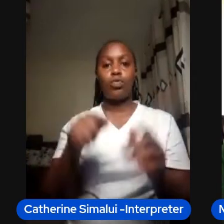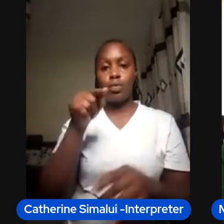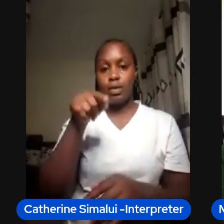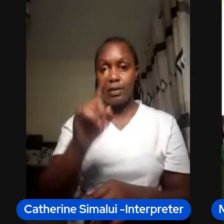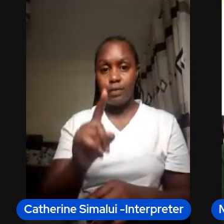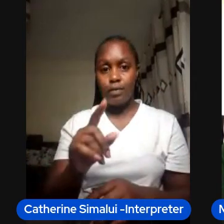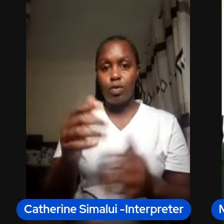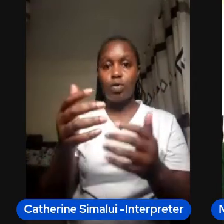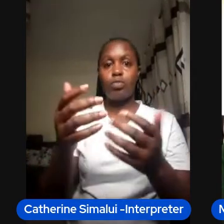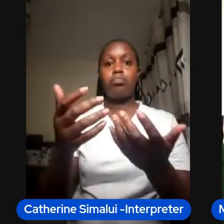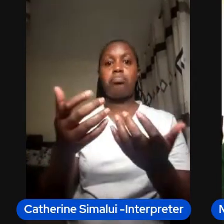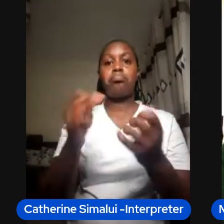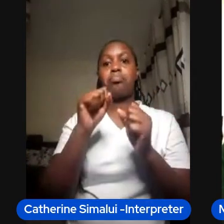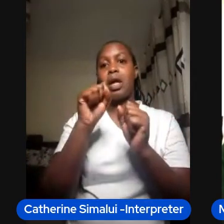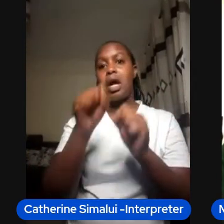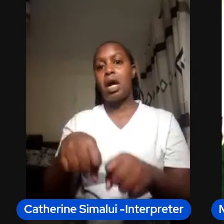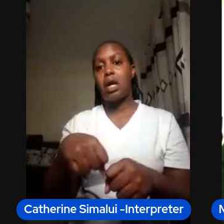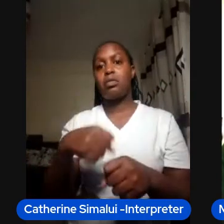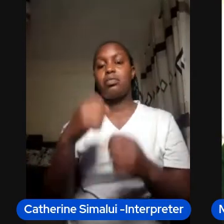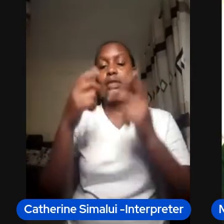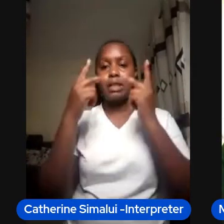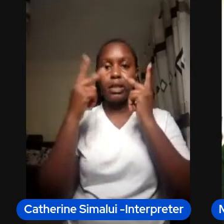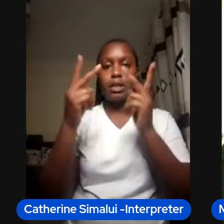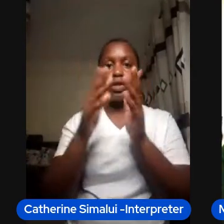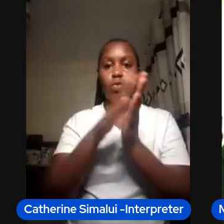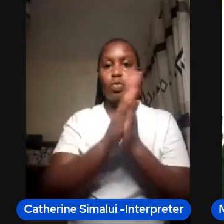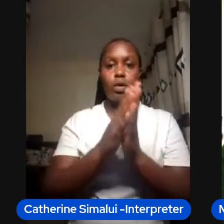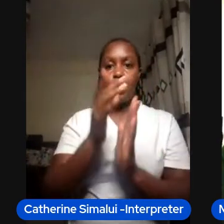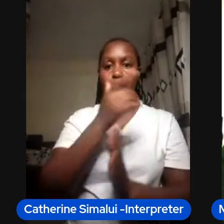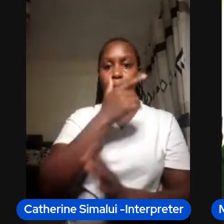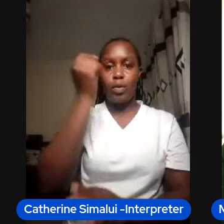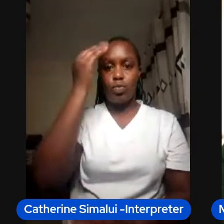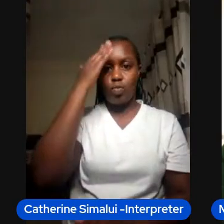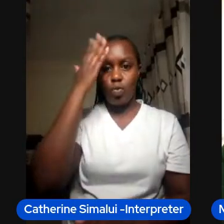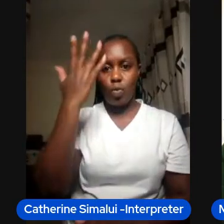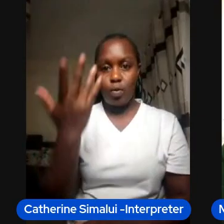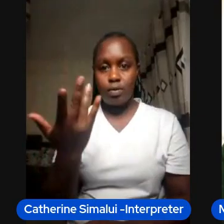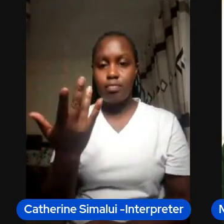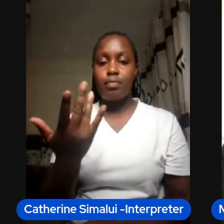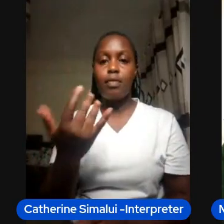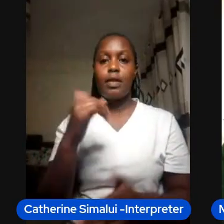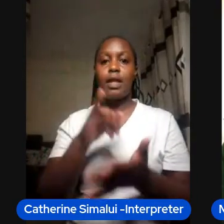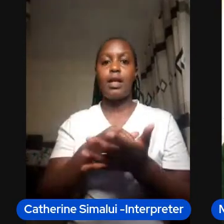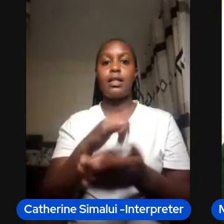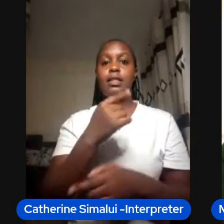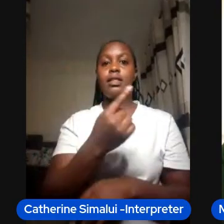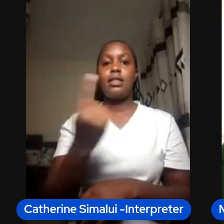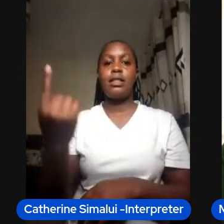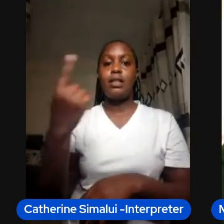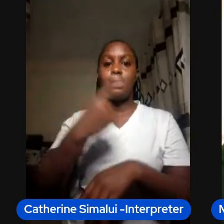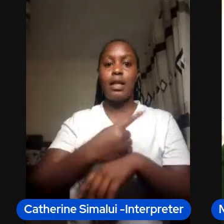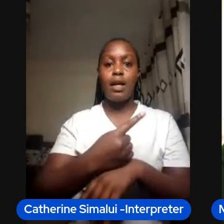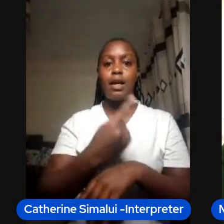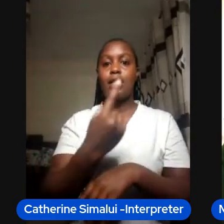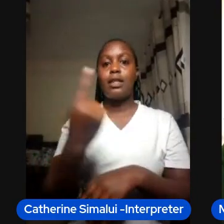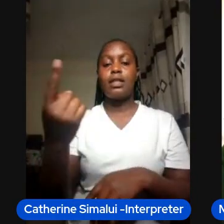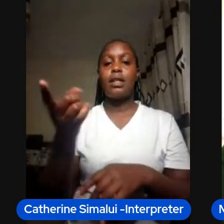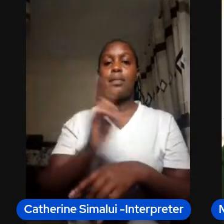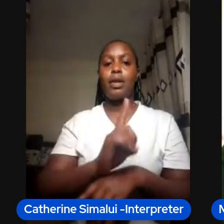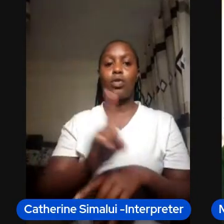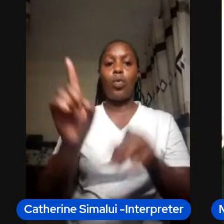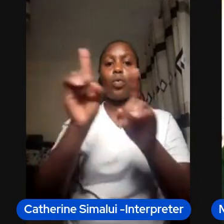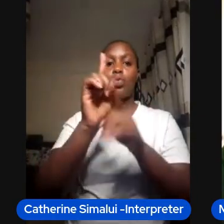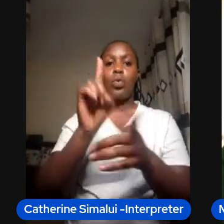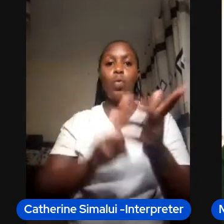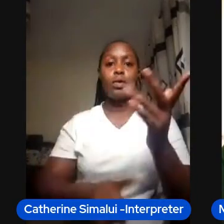not saying the story, because we live stories each day, each hour, each minute. Even this one right here is a story,